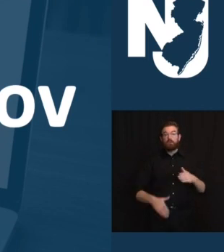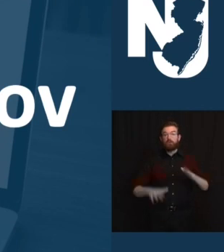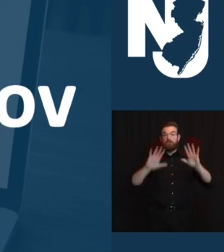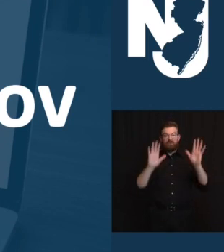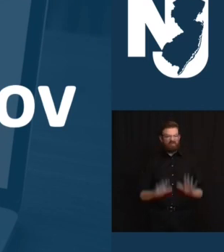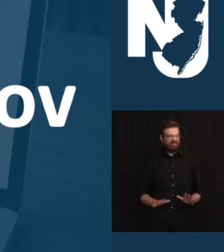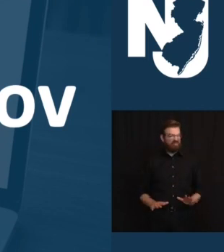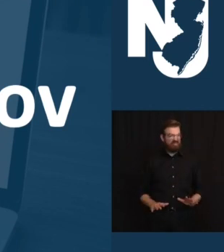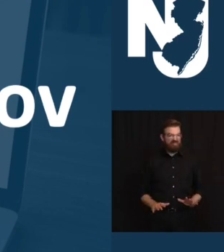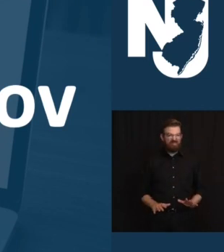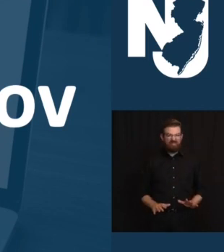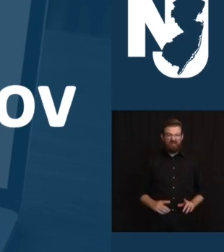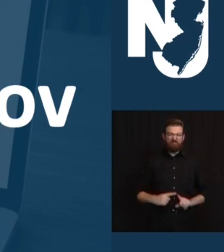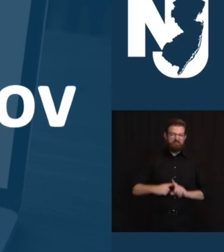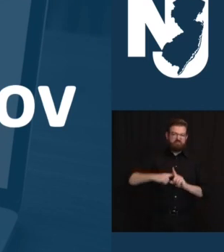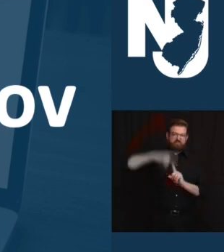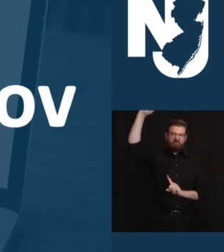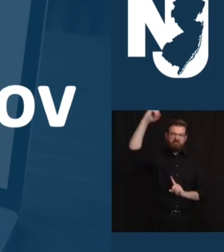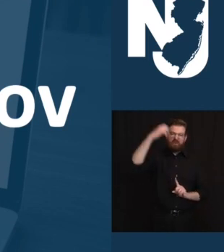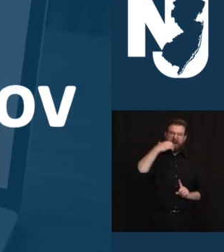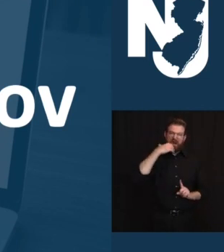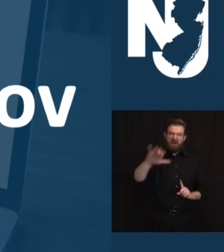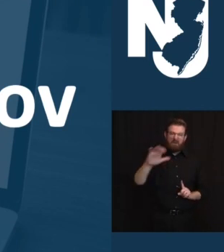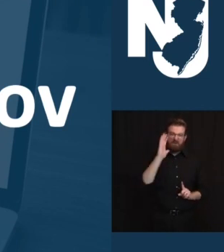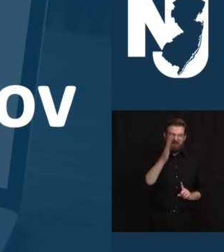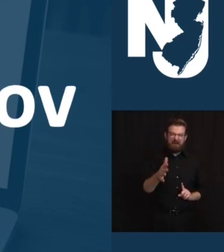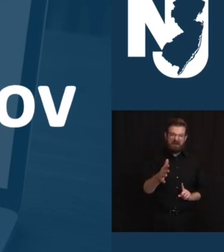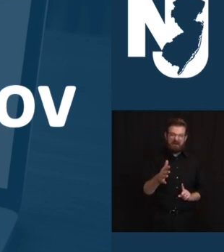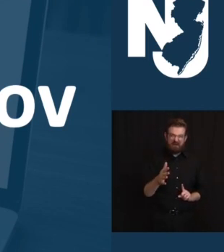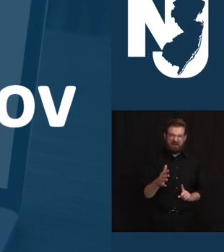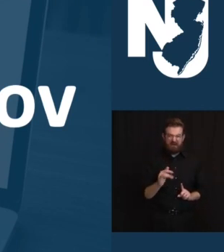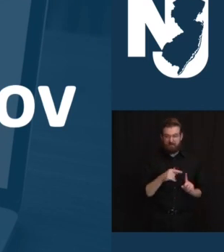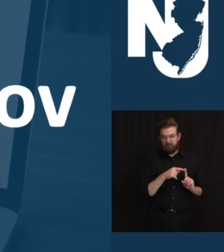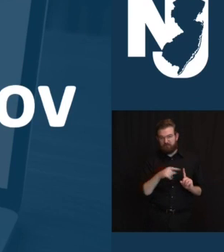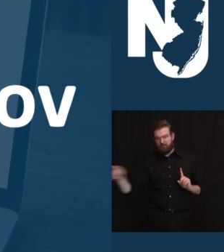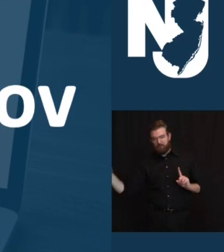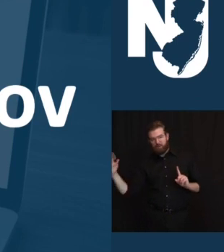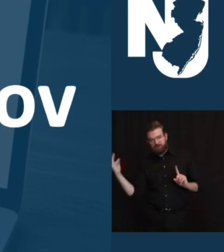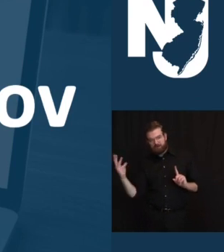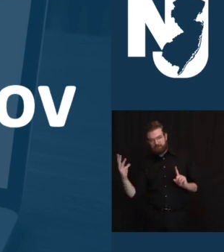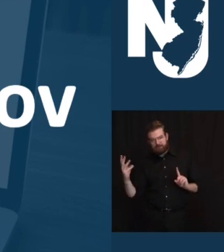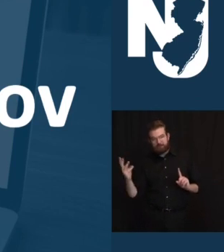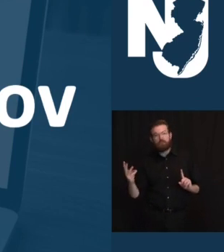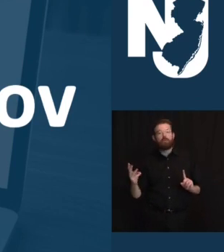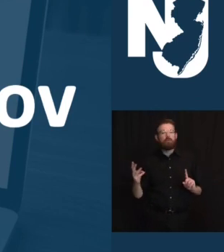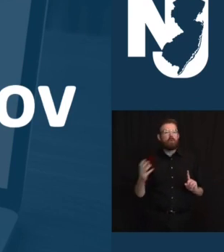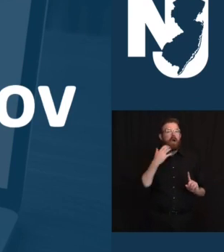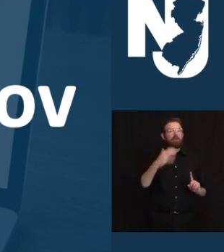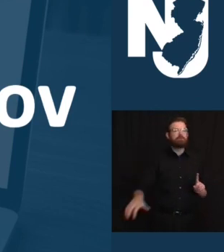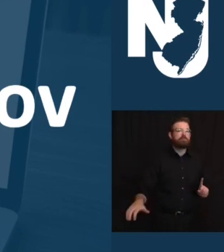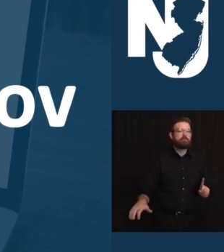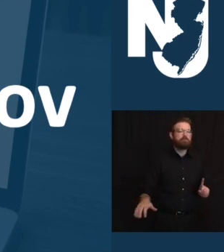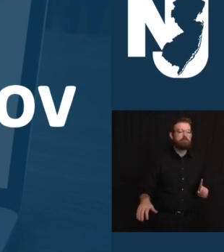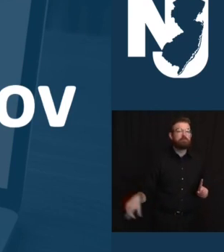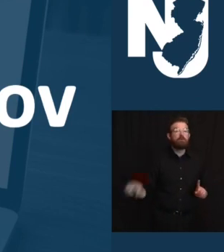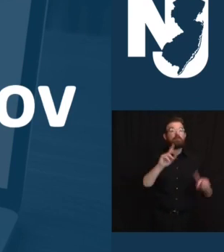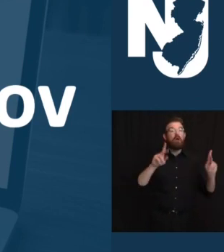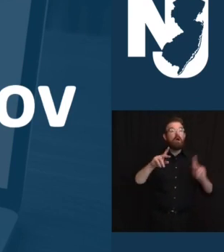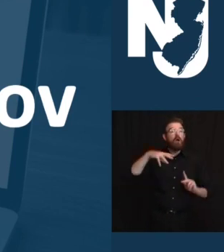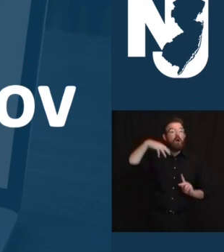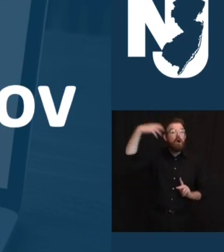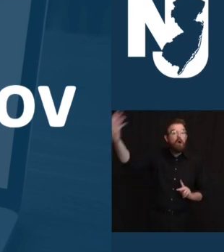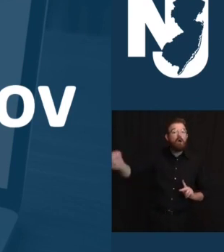early to midweek, which means that we should expect another weekend of people getting outside, heading to our beaches,